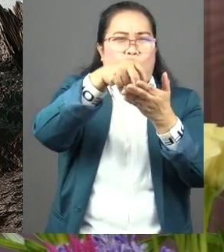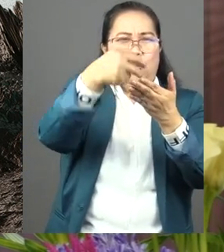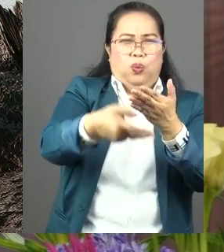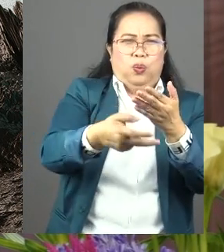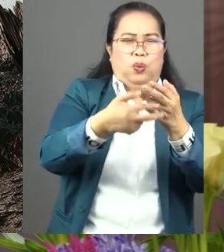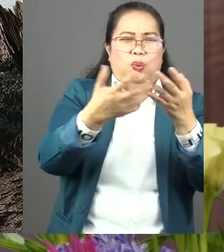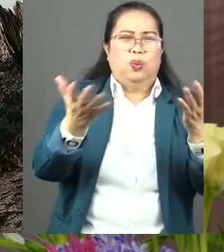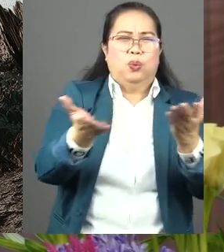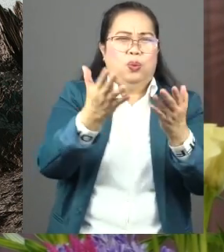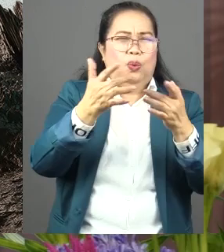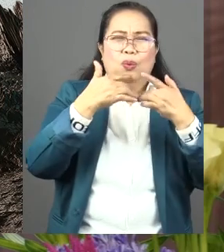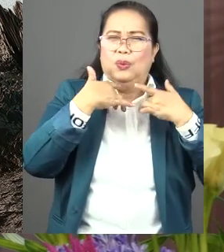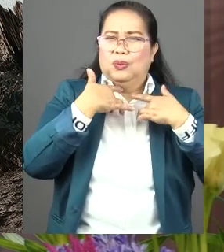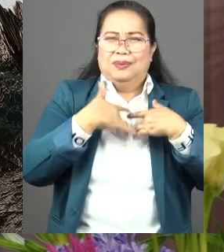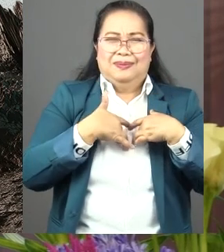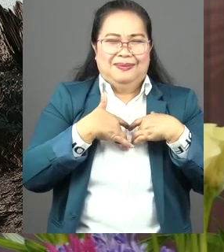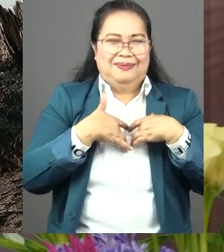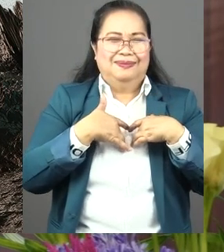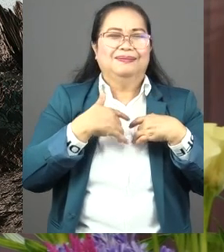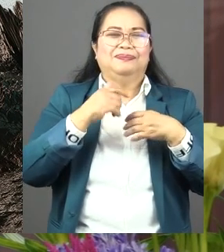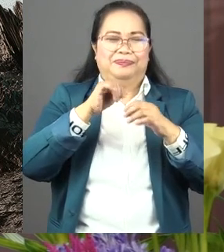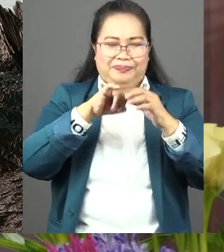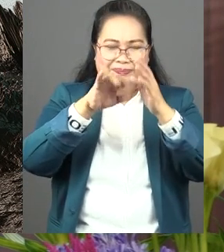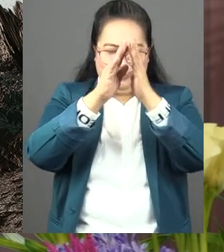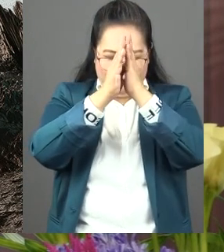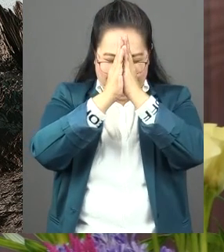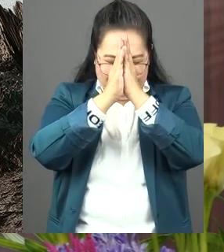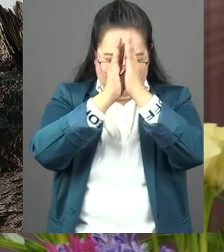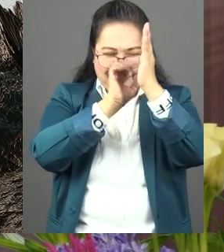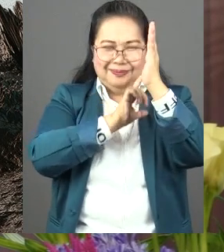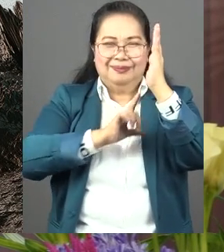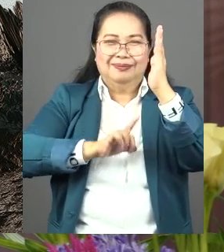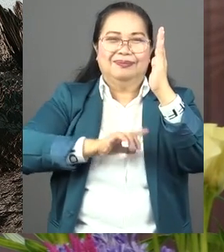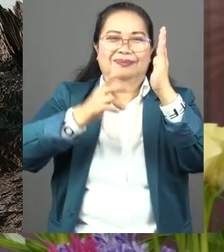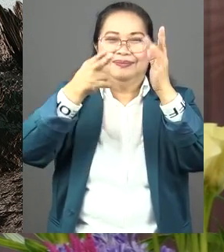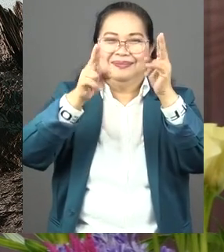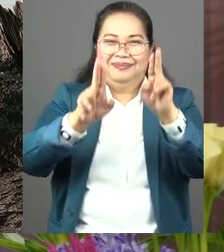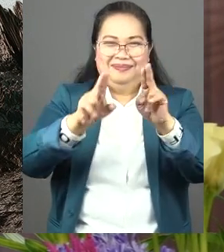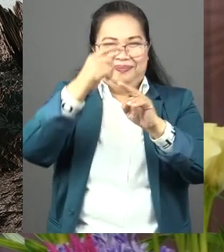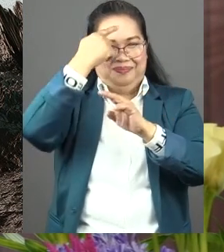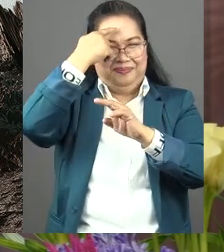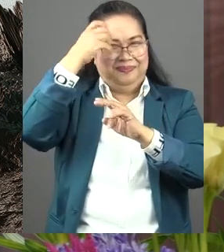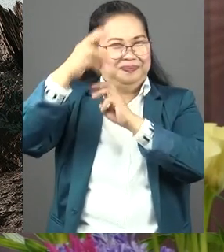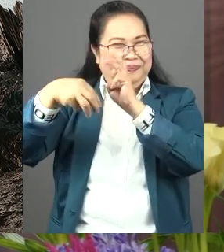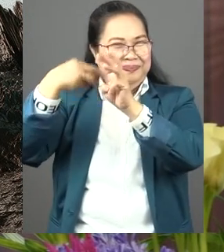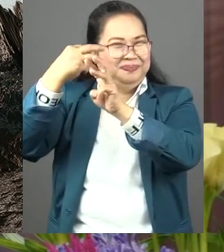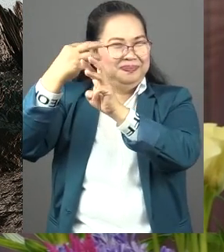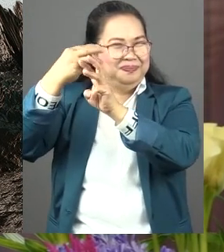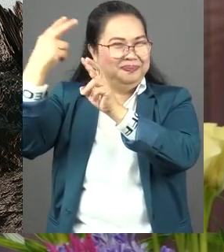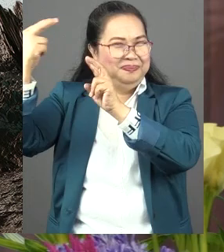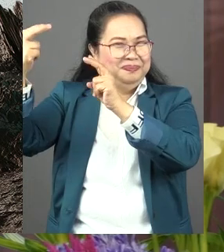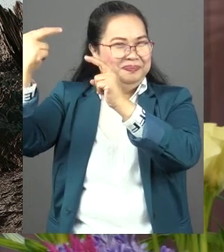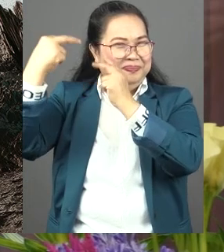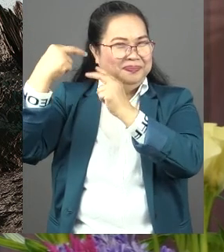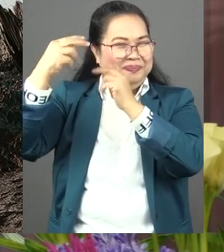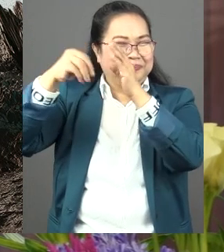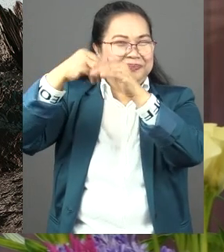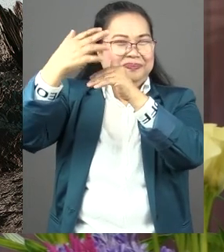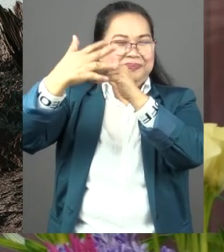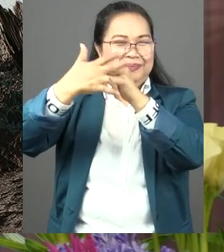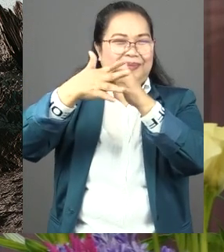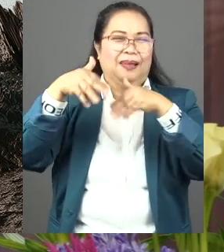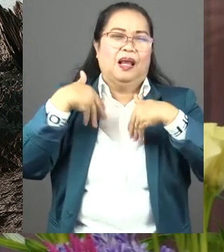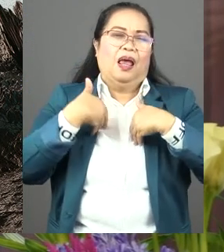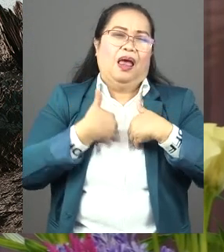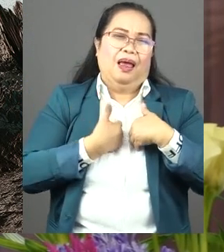and discouraged. And I just pray, Lord, that this happens because the world outside, Lord, just